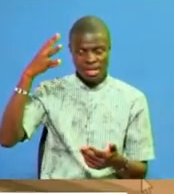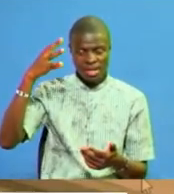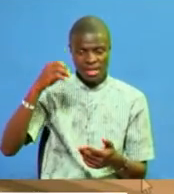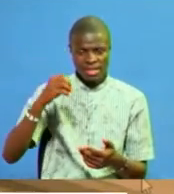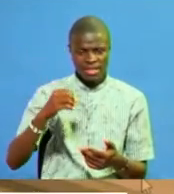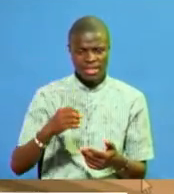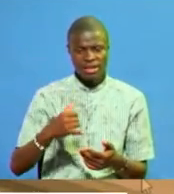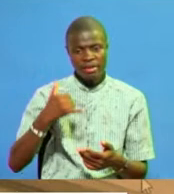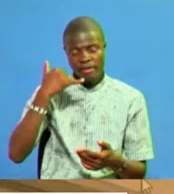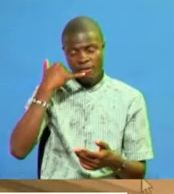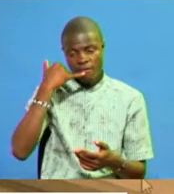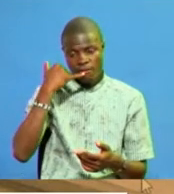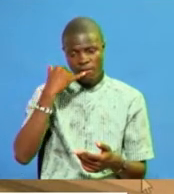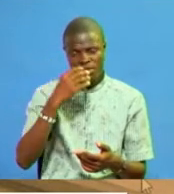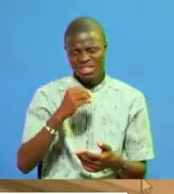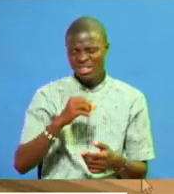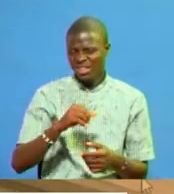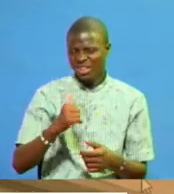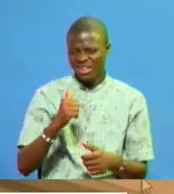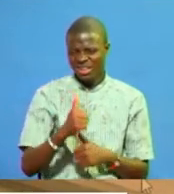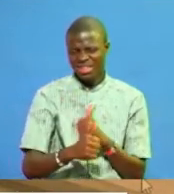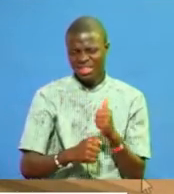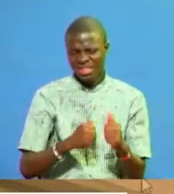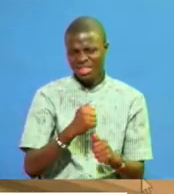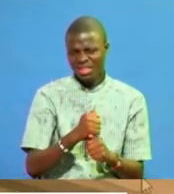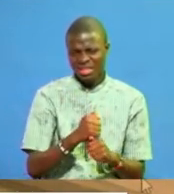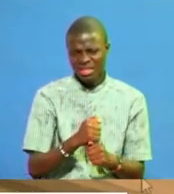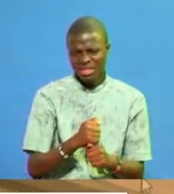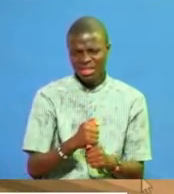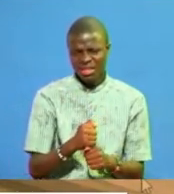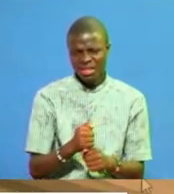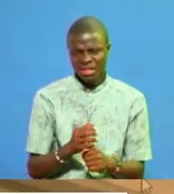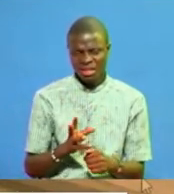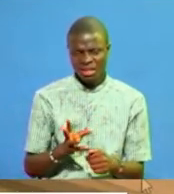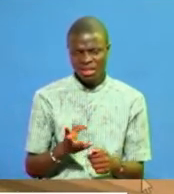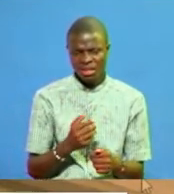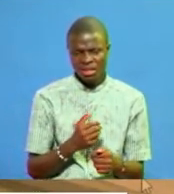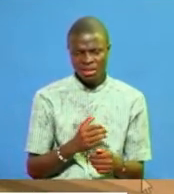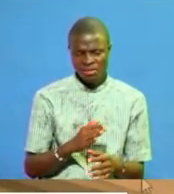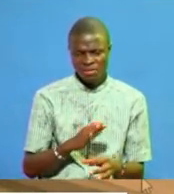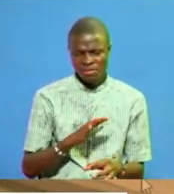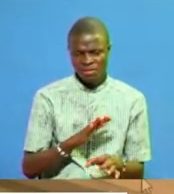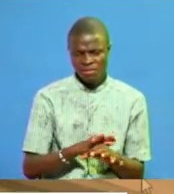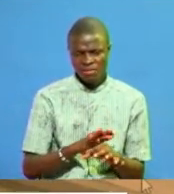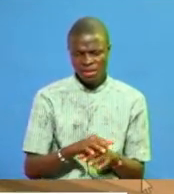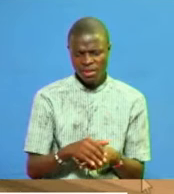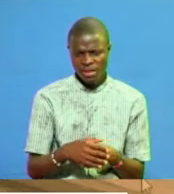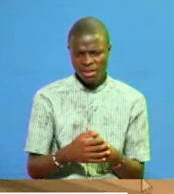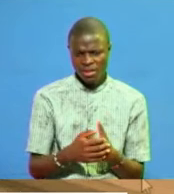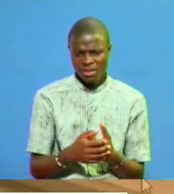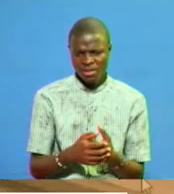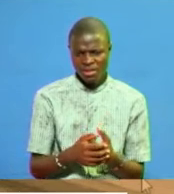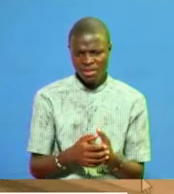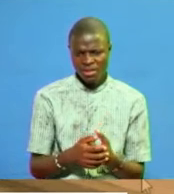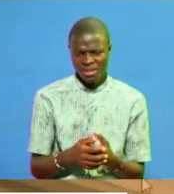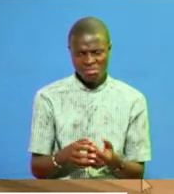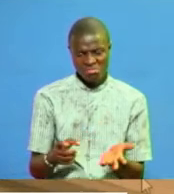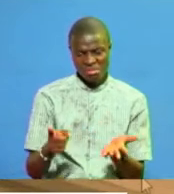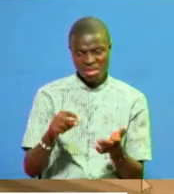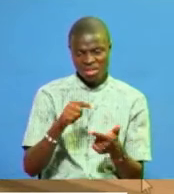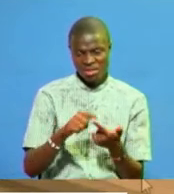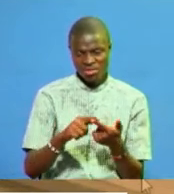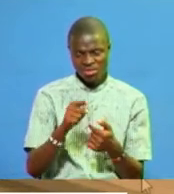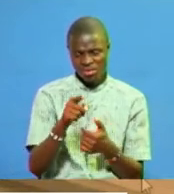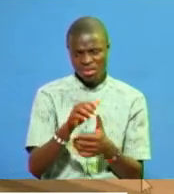organization. The other thing is that we have a very large number of young people. And in addition to this,